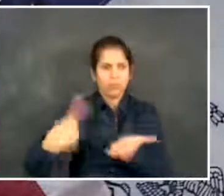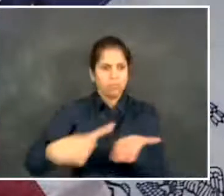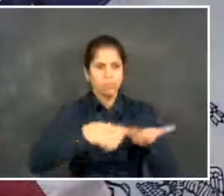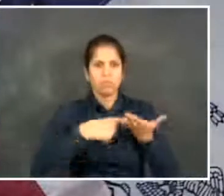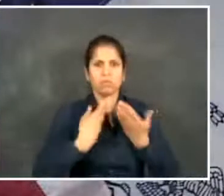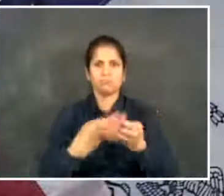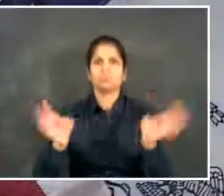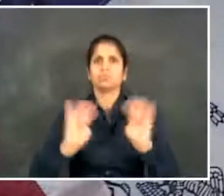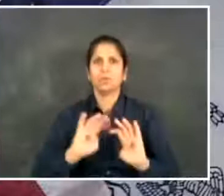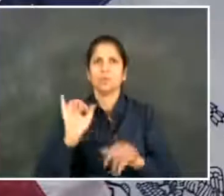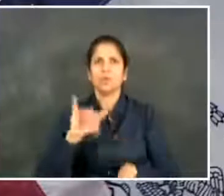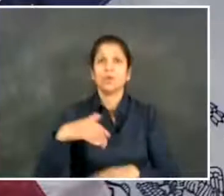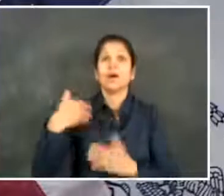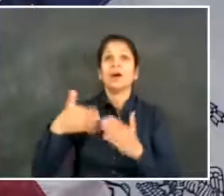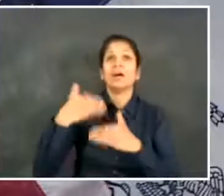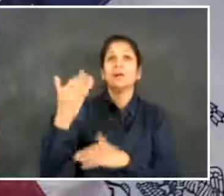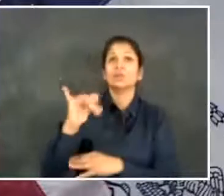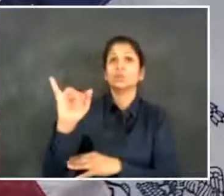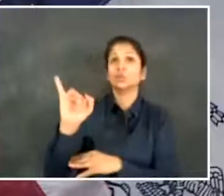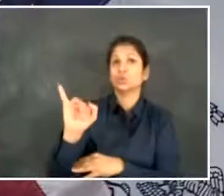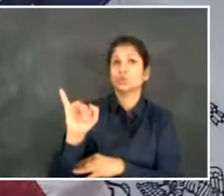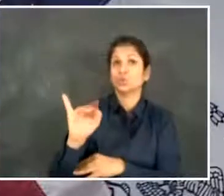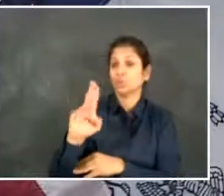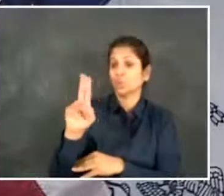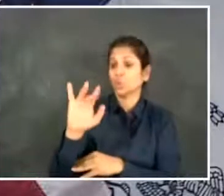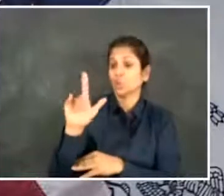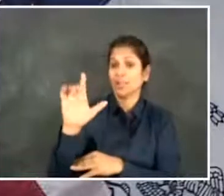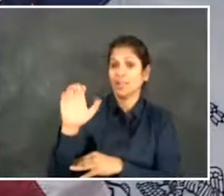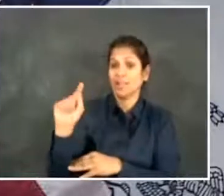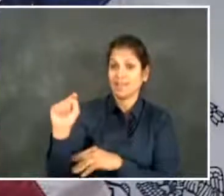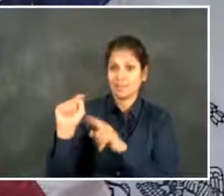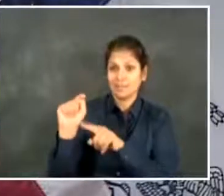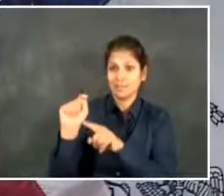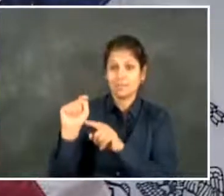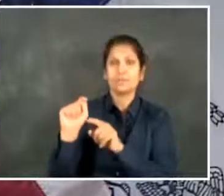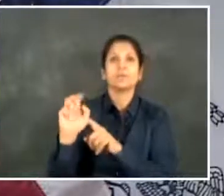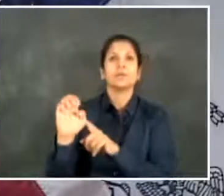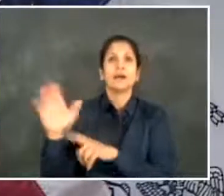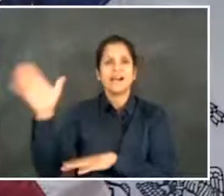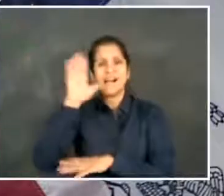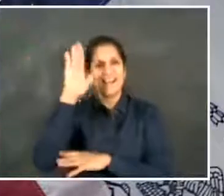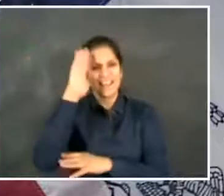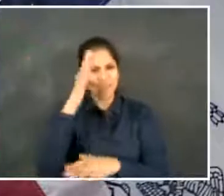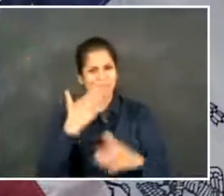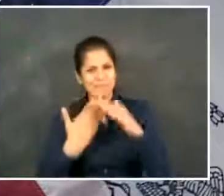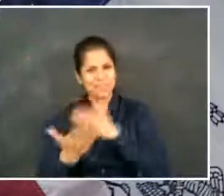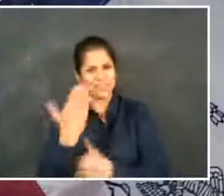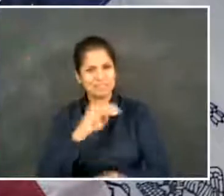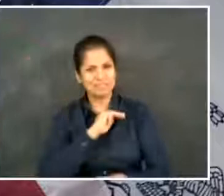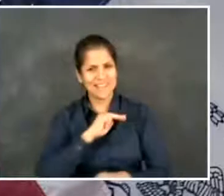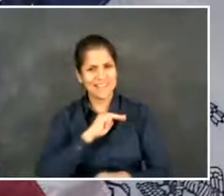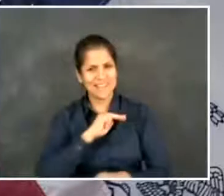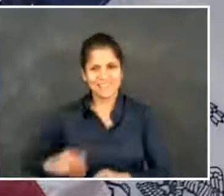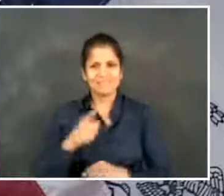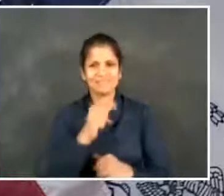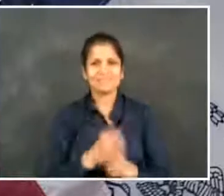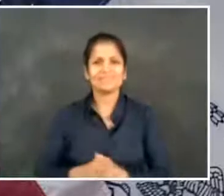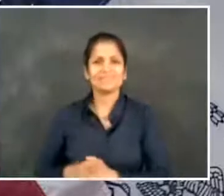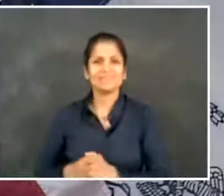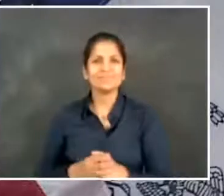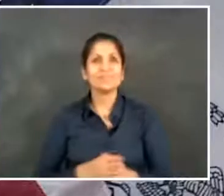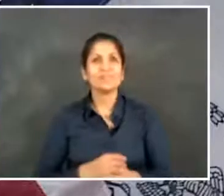Oh, hi. Good morning, Mr. Mayor. Good morning, all. First, Mr. Mayor, I want to thank you for resuming the rat